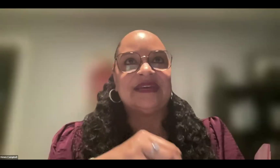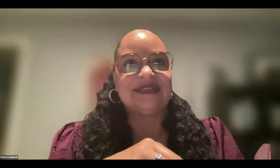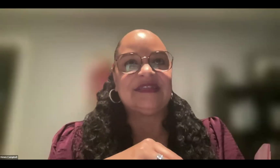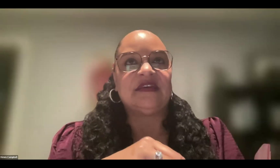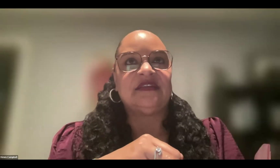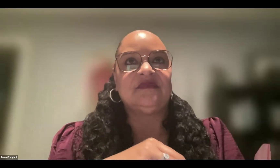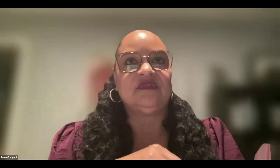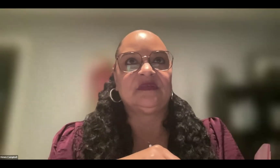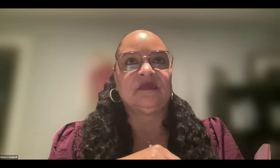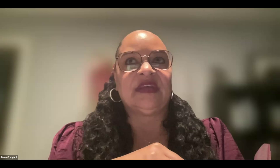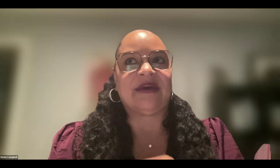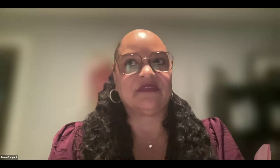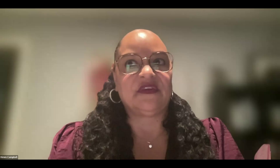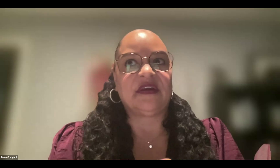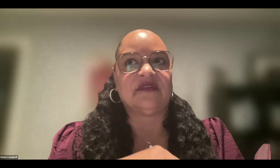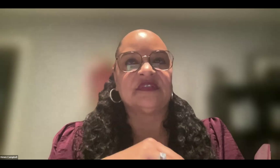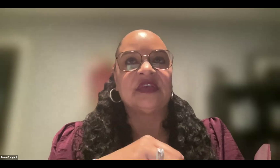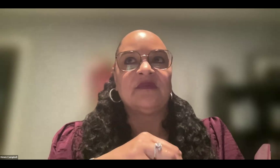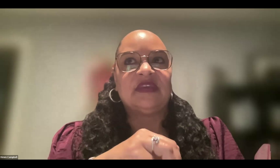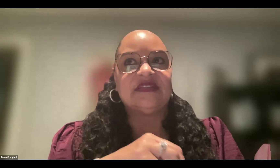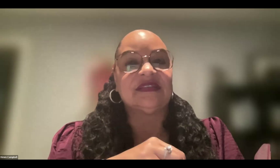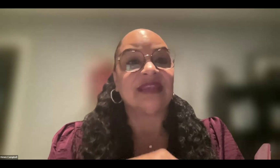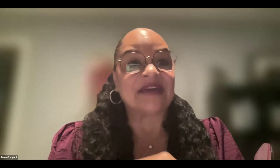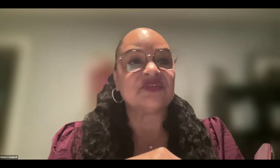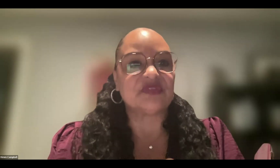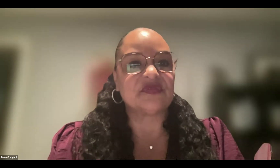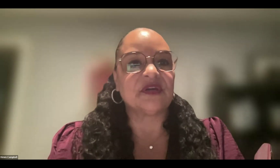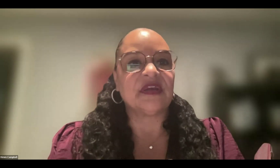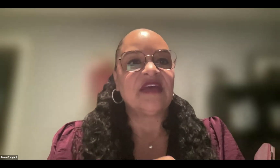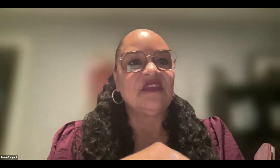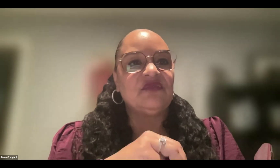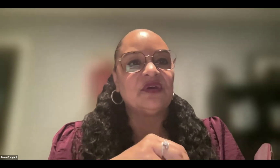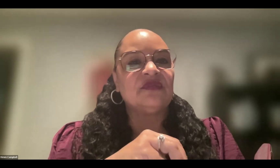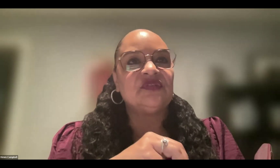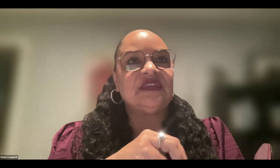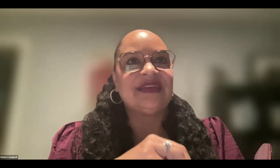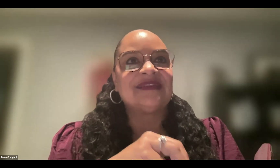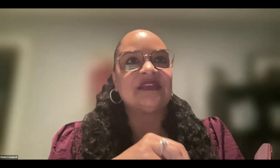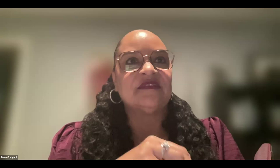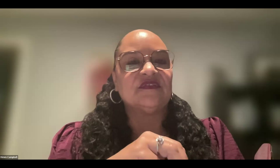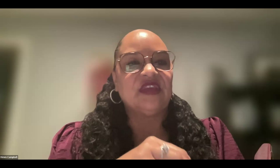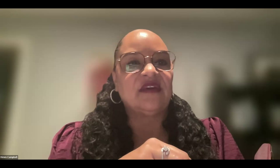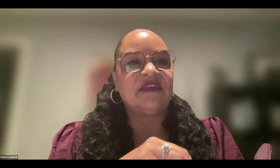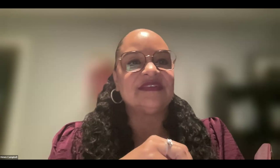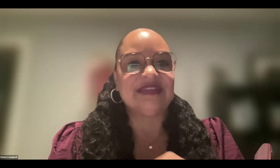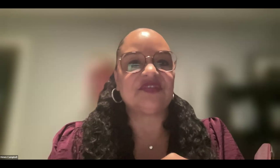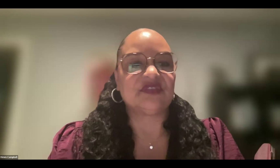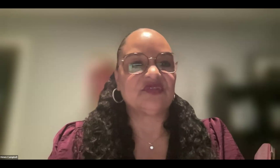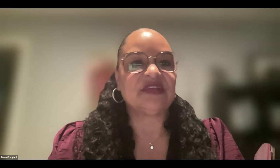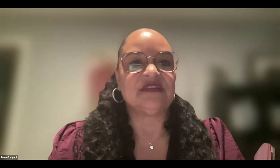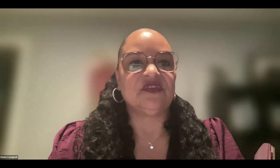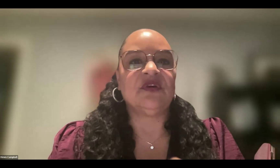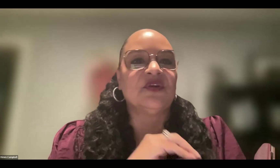become necessary to move someone out of their house because it's a last resort, then you go to the next level of care that is